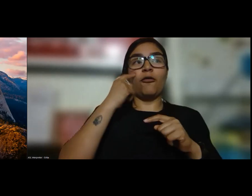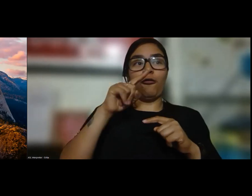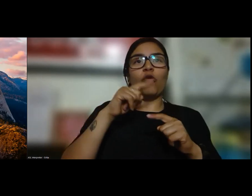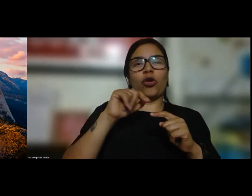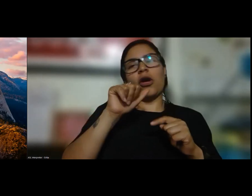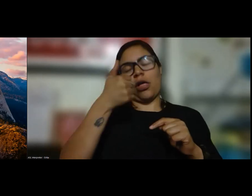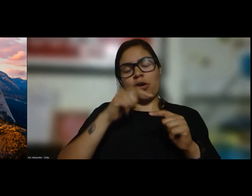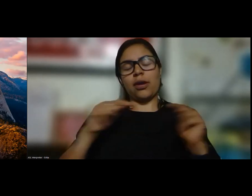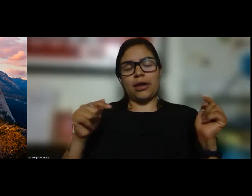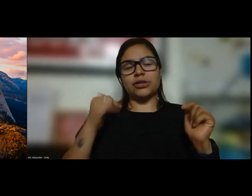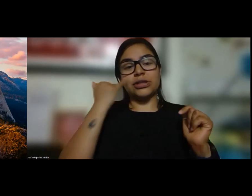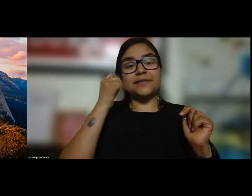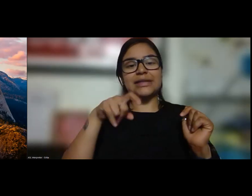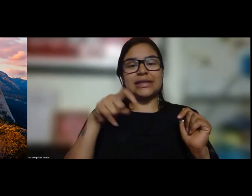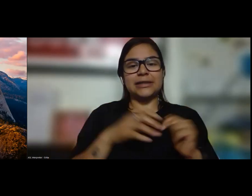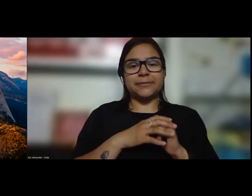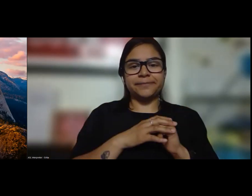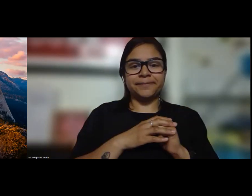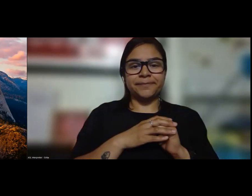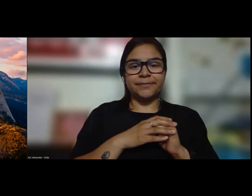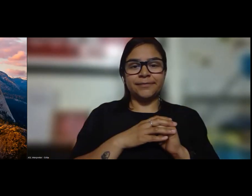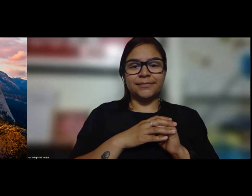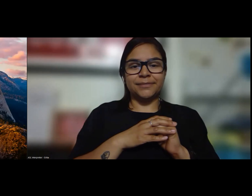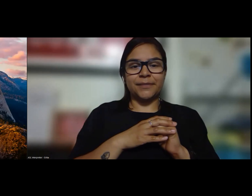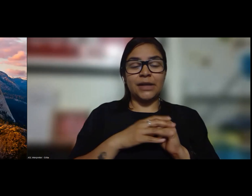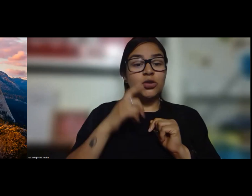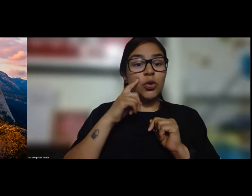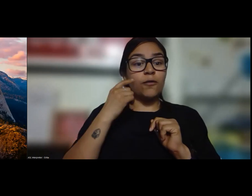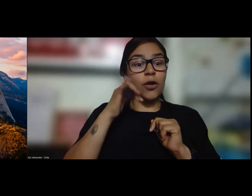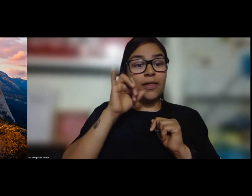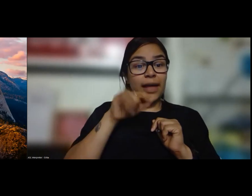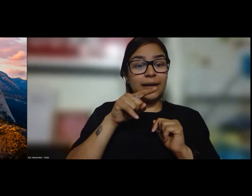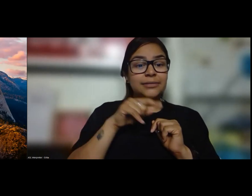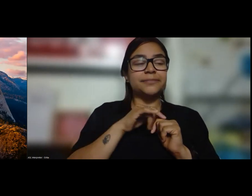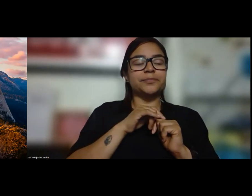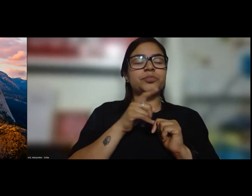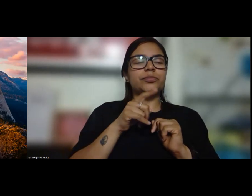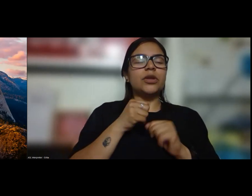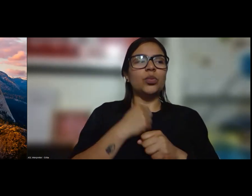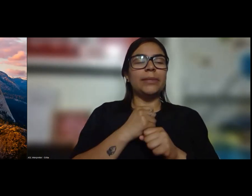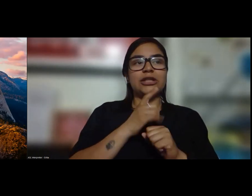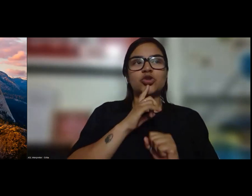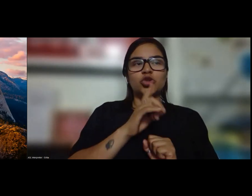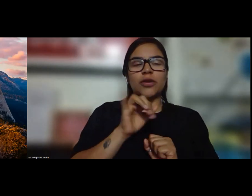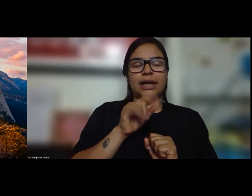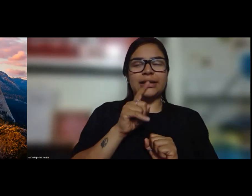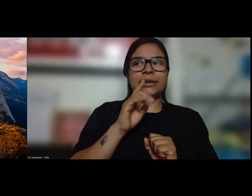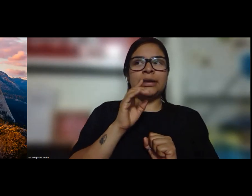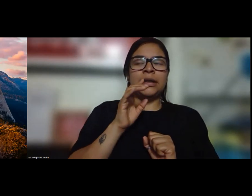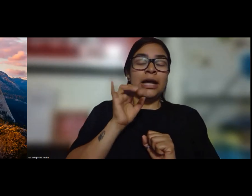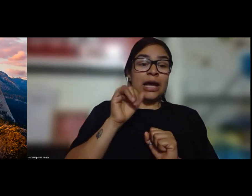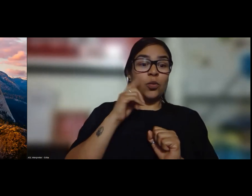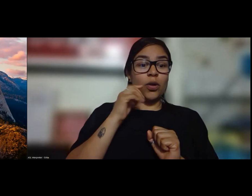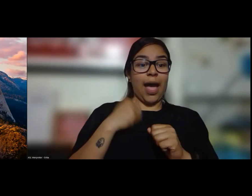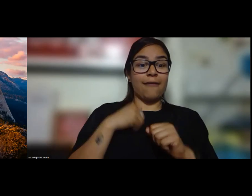those who wanted to be able to complete it online in other languages. So based off of that, it was determined that the demographics in the state of California, we